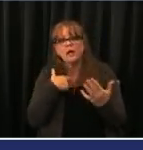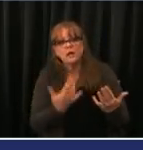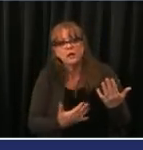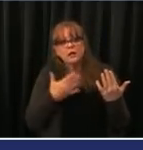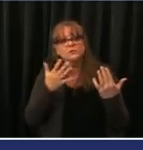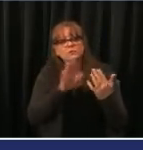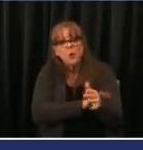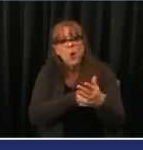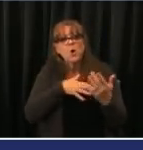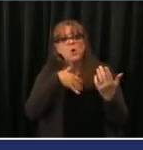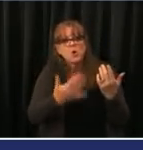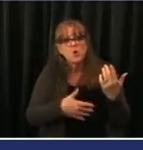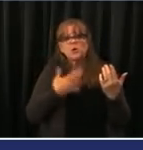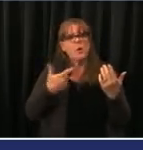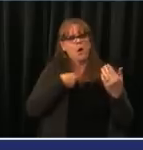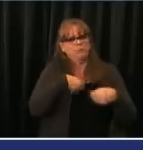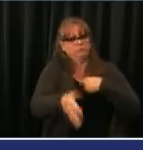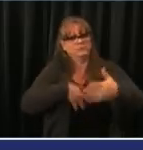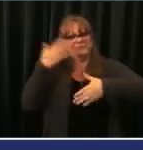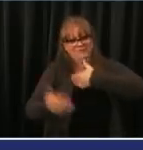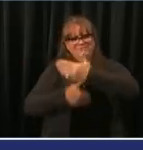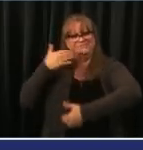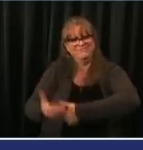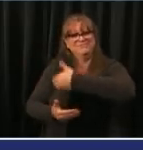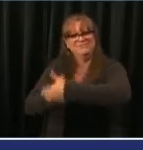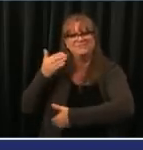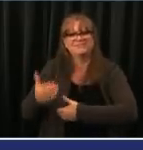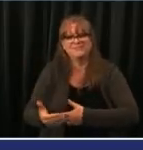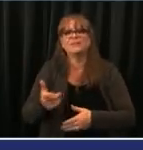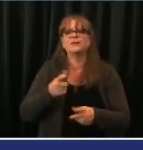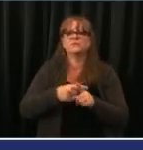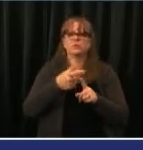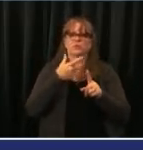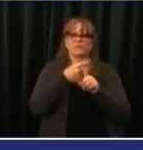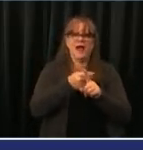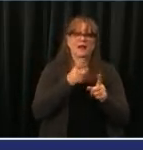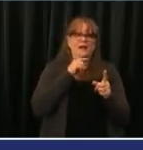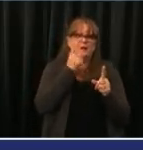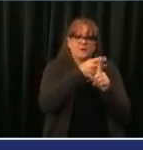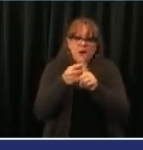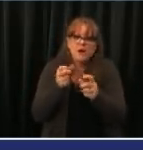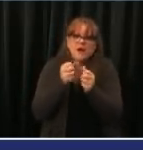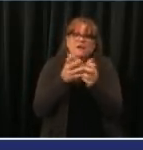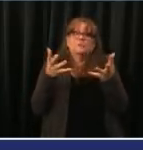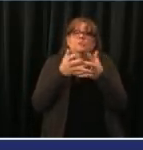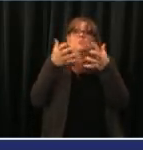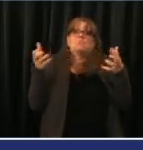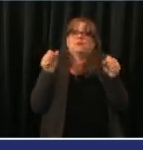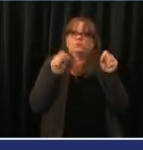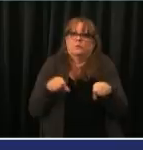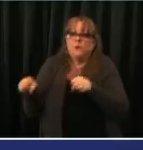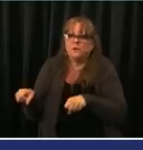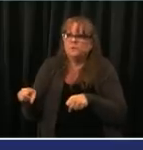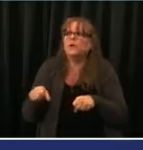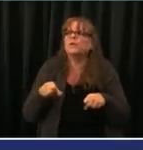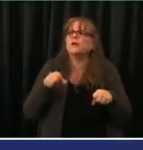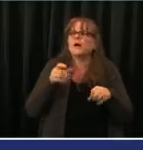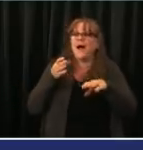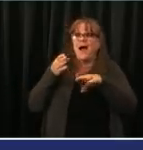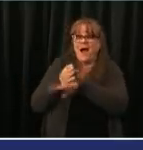course, our top priority, getting it into arms, working with our providers within 3 days of when they receive it. So we're working to manage supply and